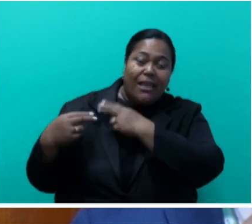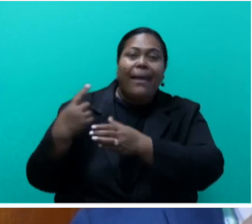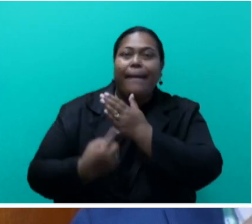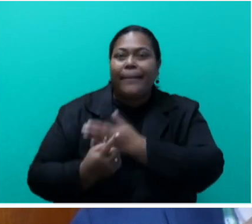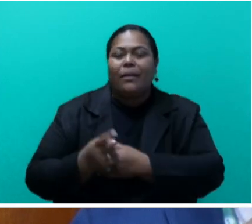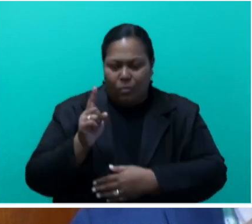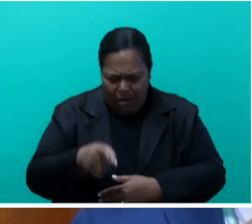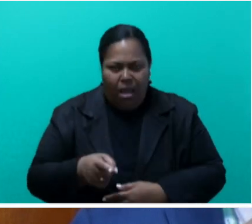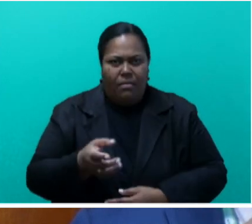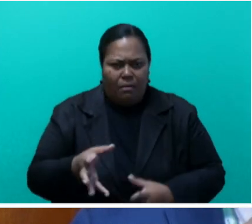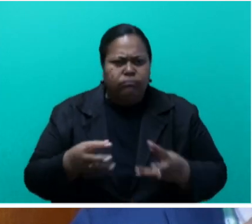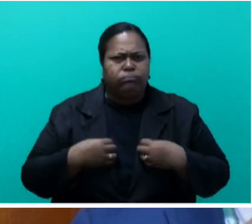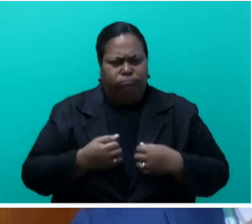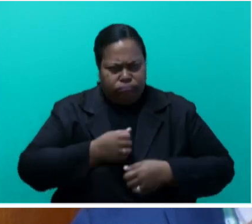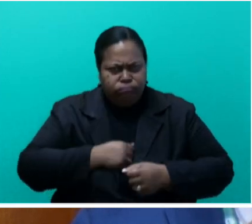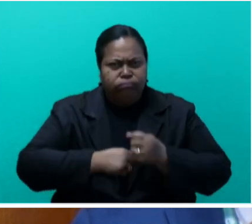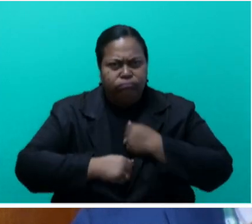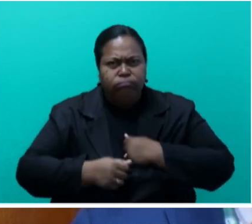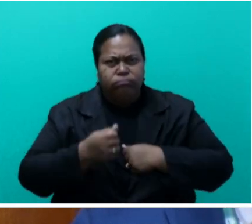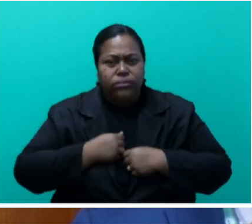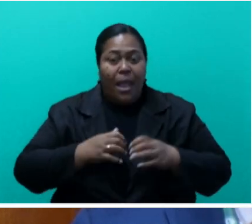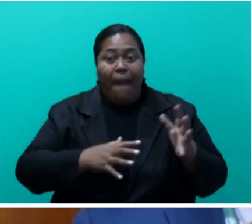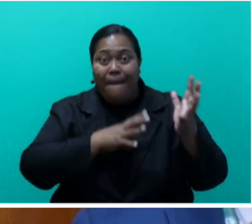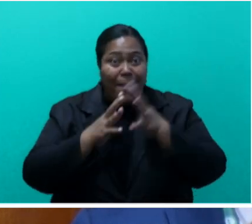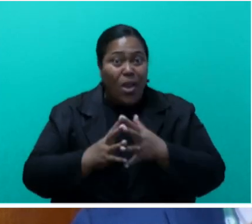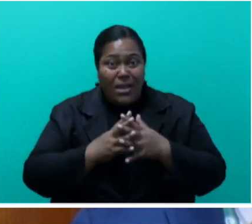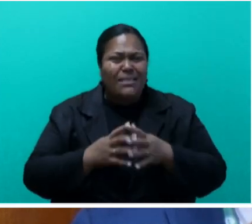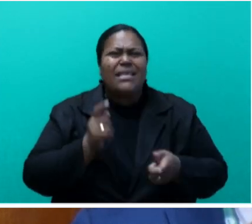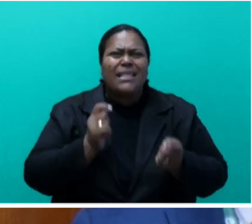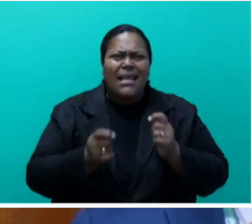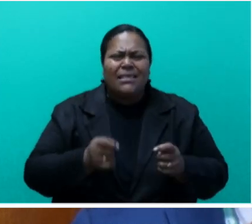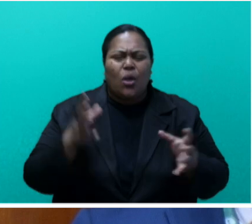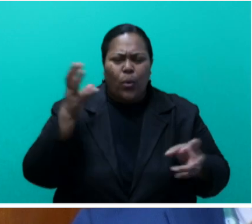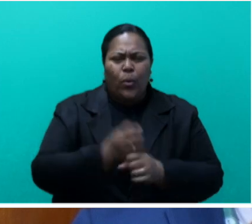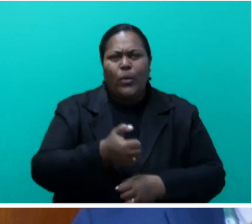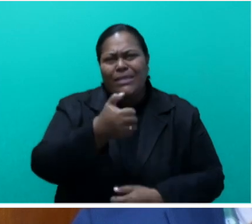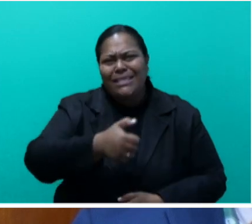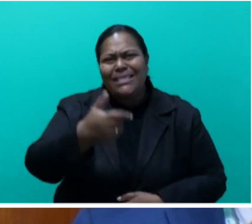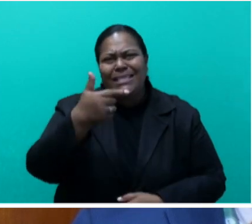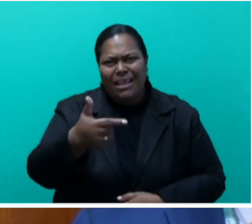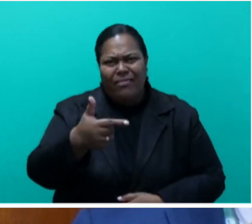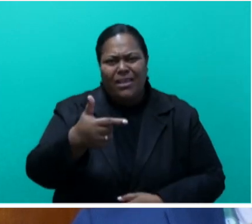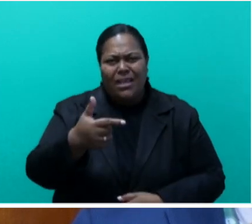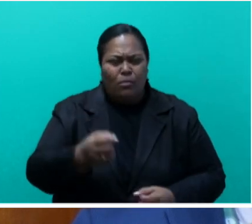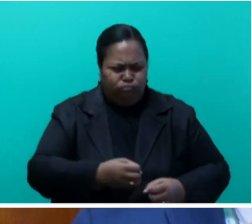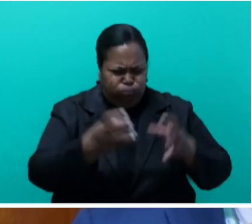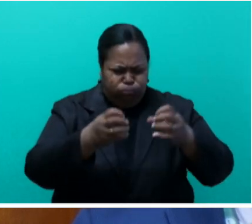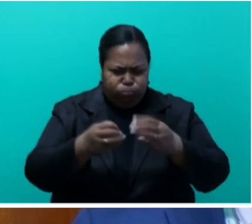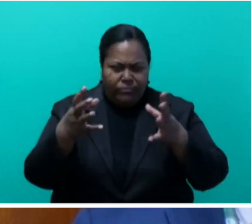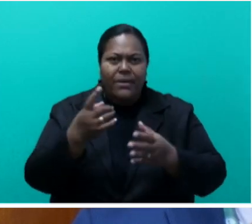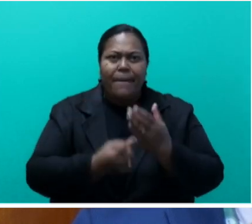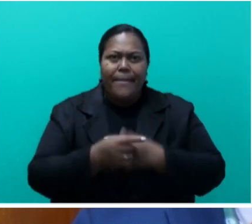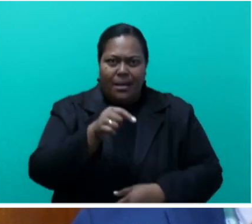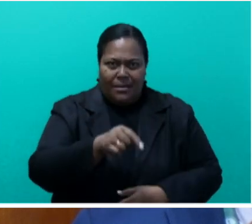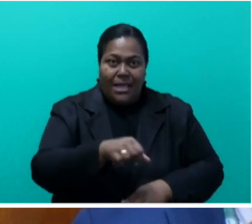with. The Americans tested a total of 67 nuclear bombs in Bikini